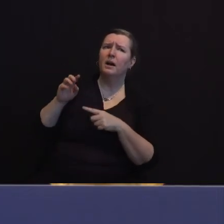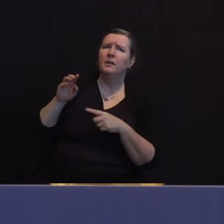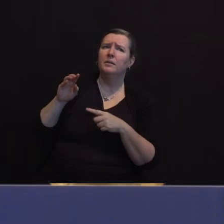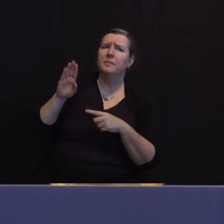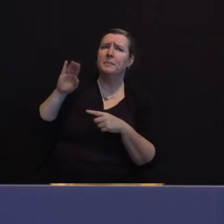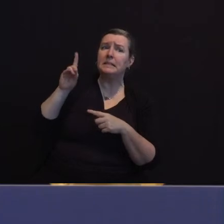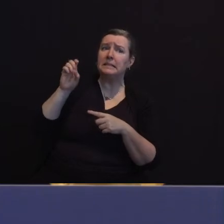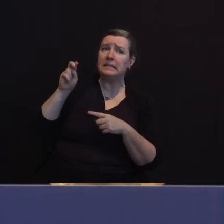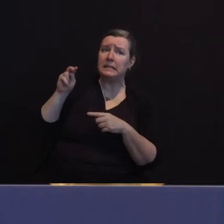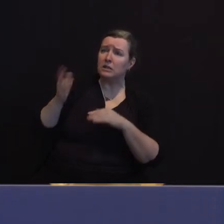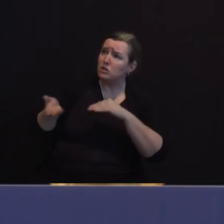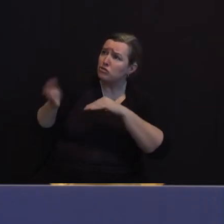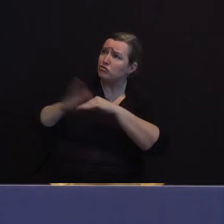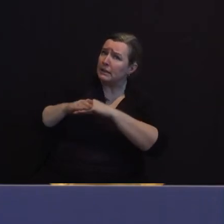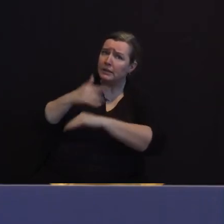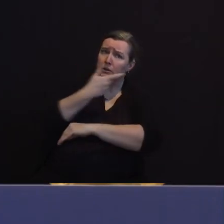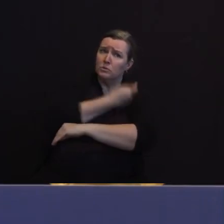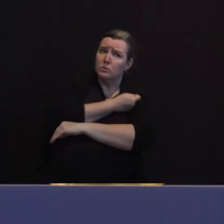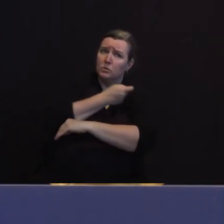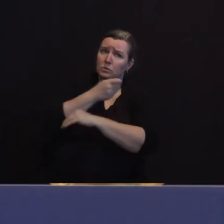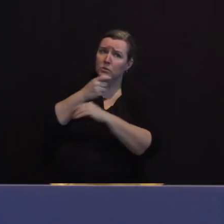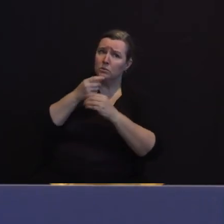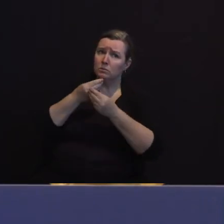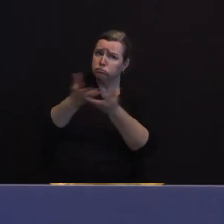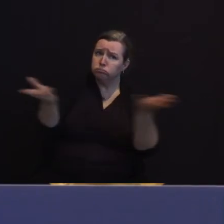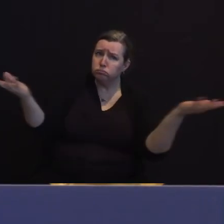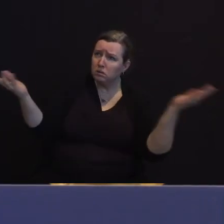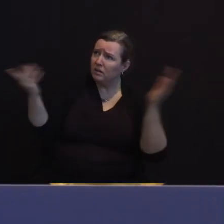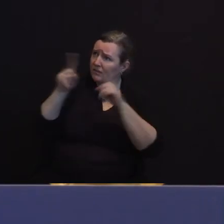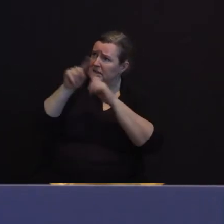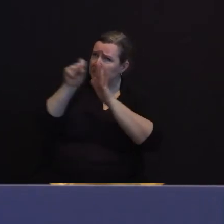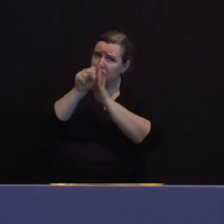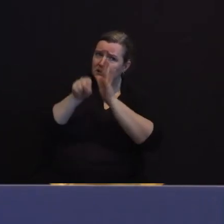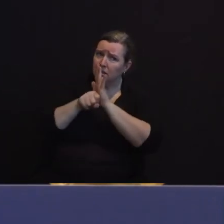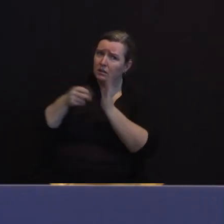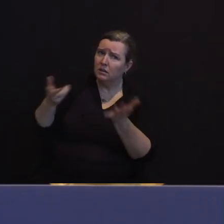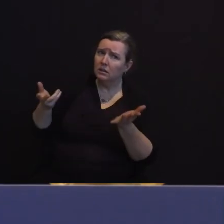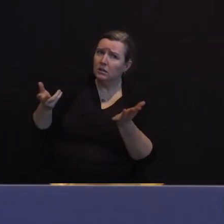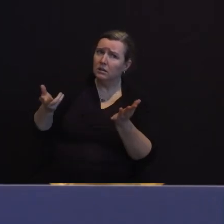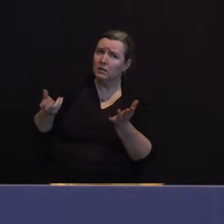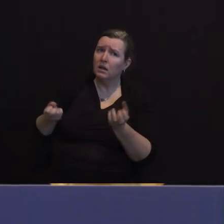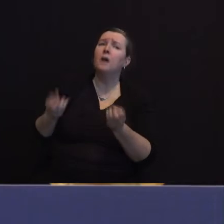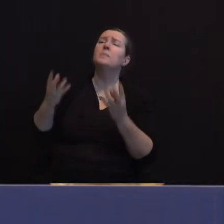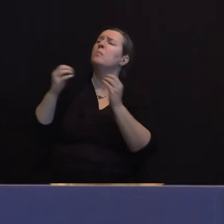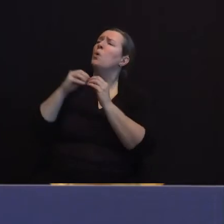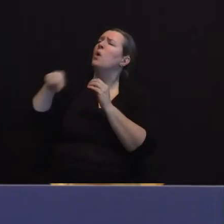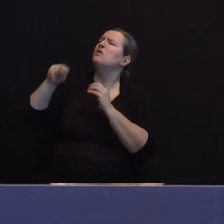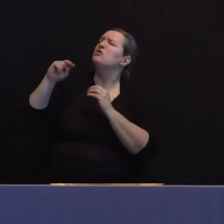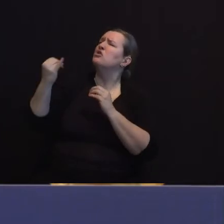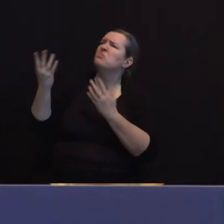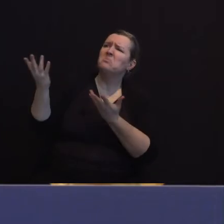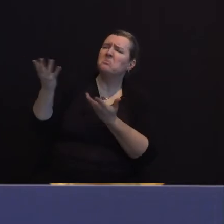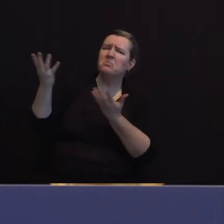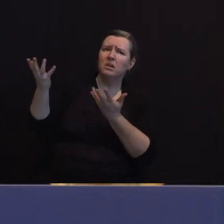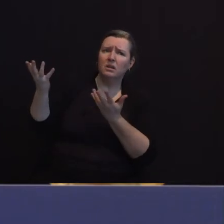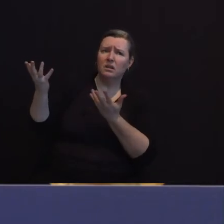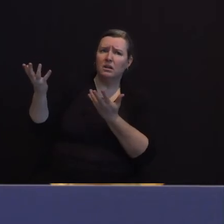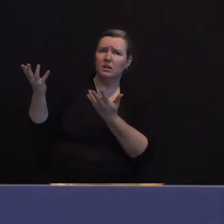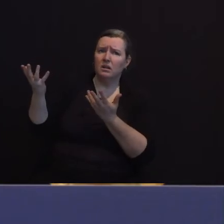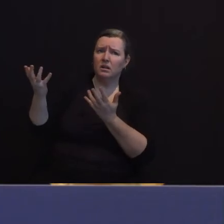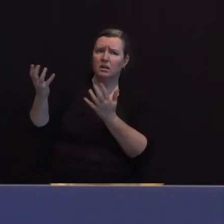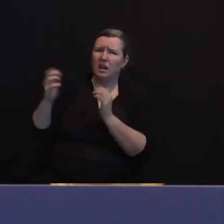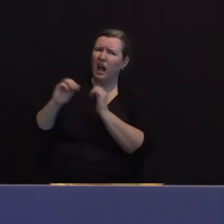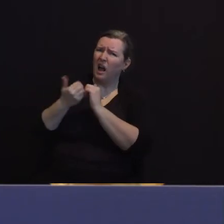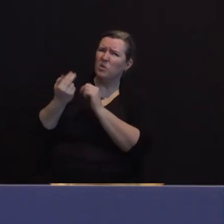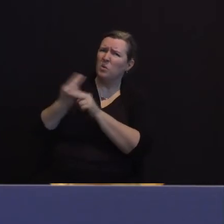to states. Do we know yet how many more New Jersey will get? And if so, how many or how they will be used in terms of first